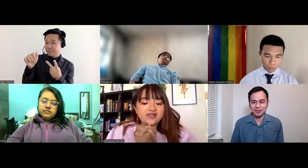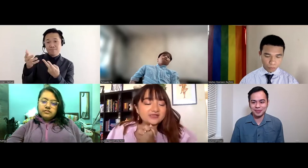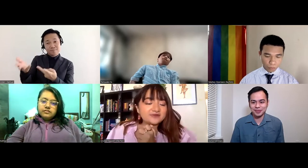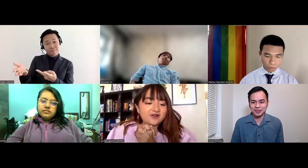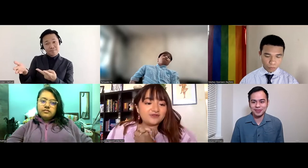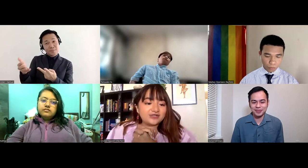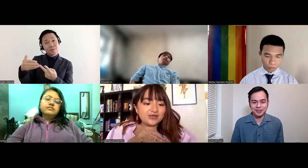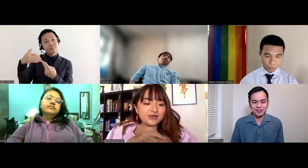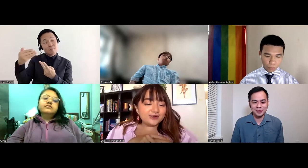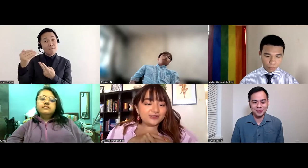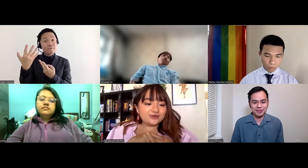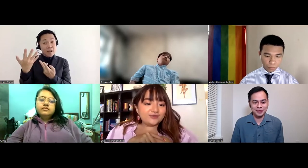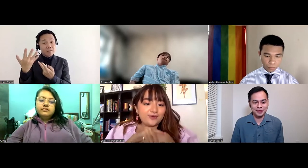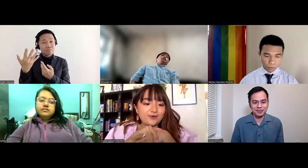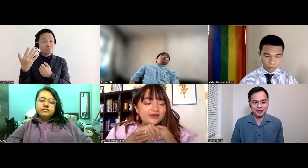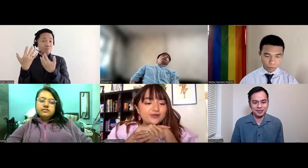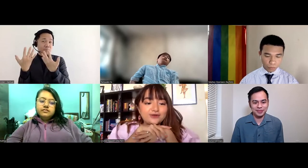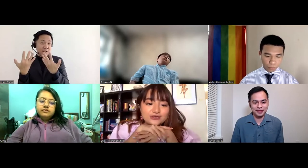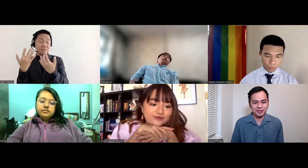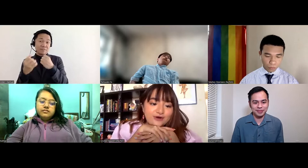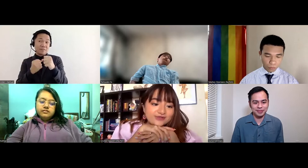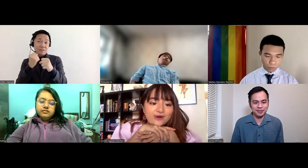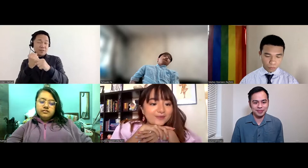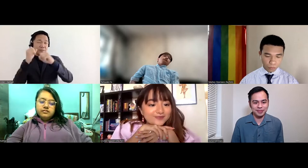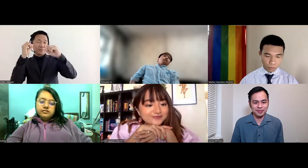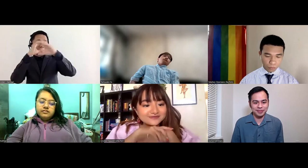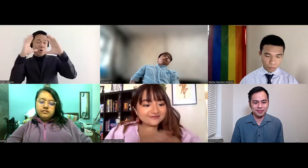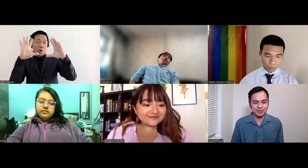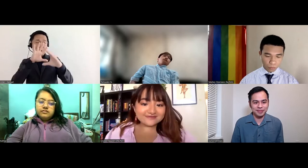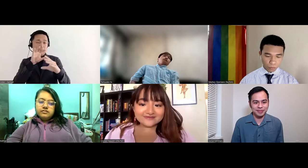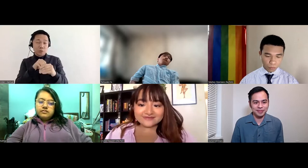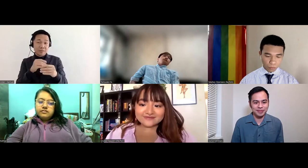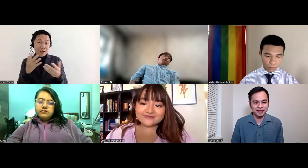the next 5 to 10 years for inclusion for us all?